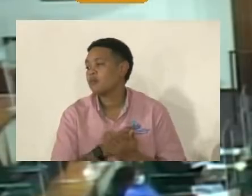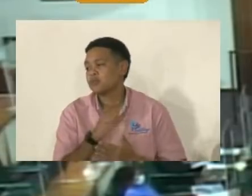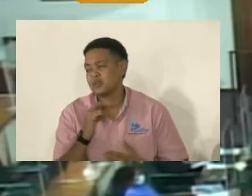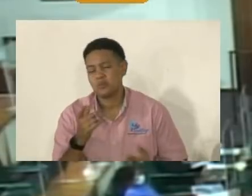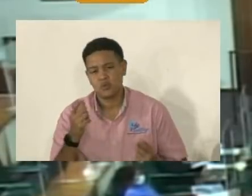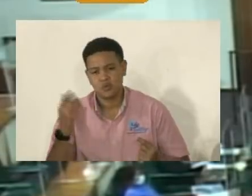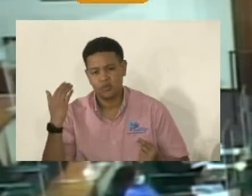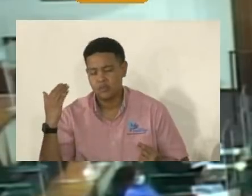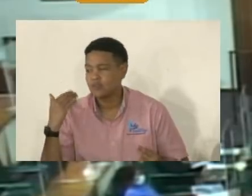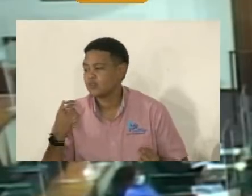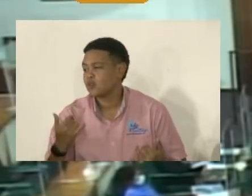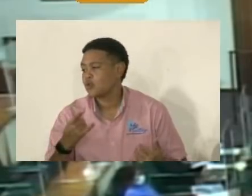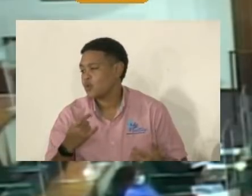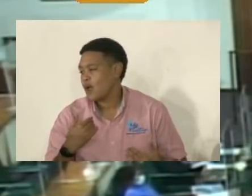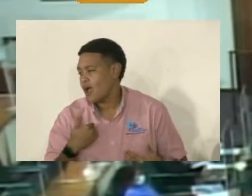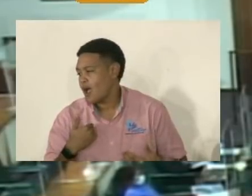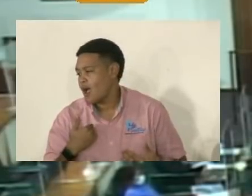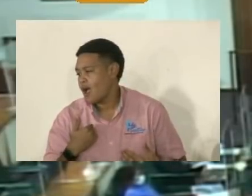have